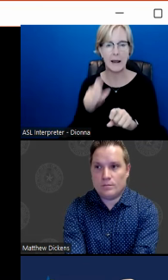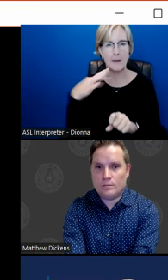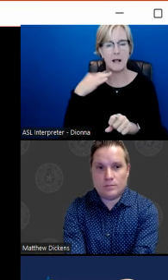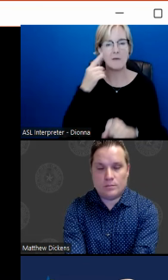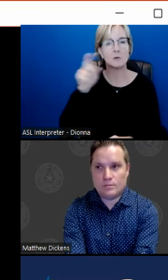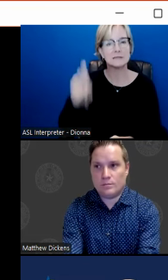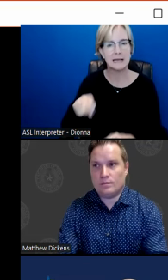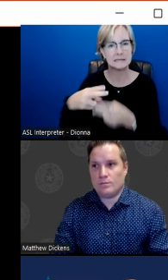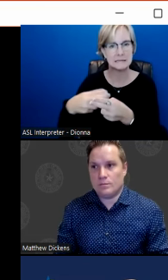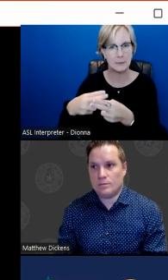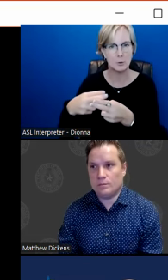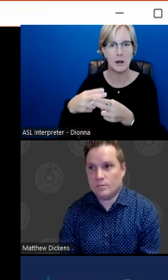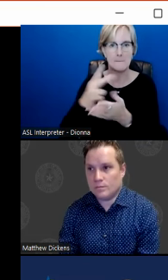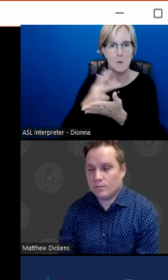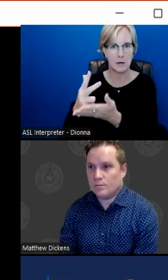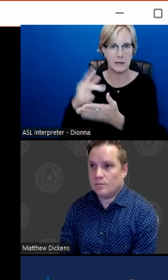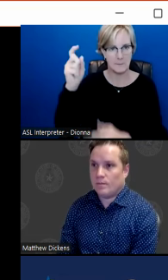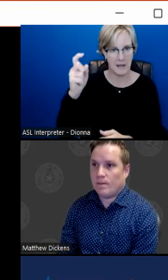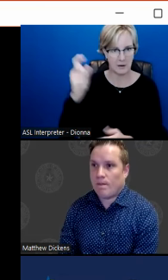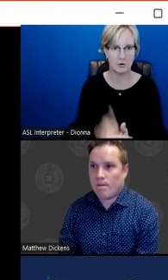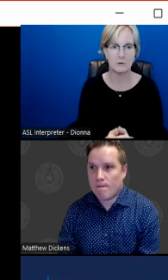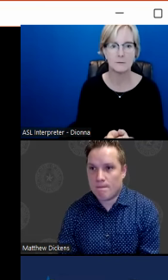Texas temporary parking placard.